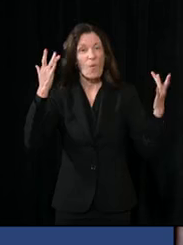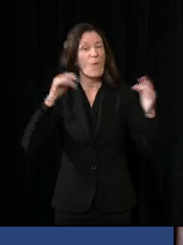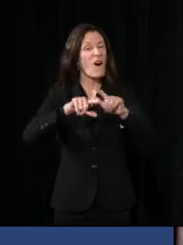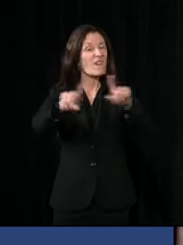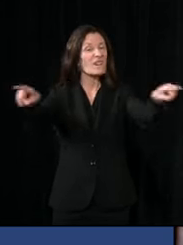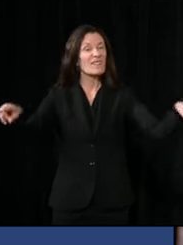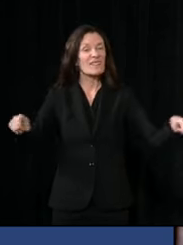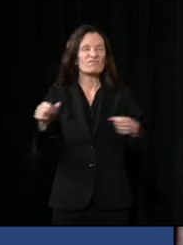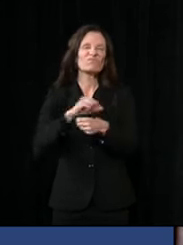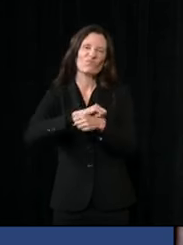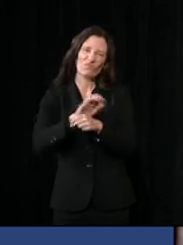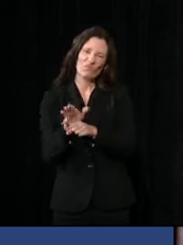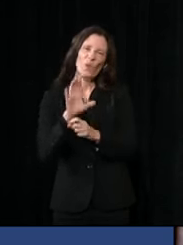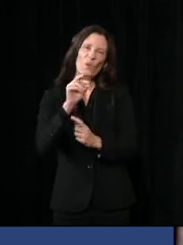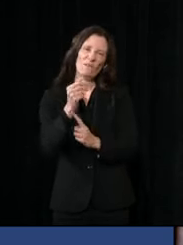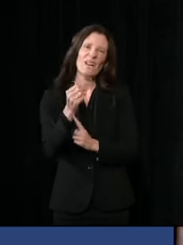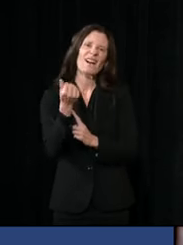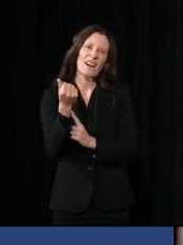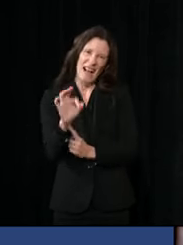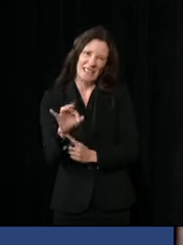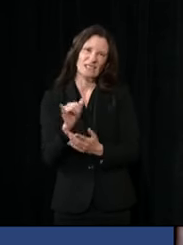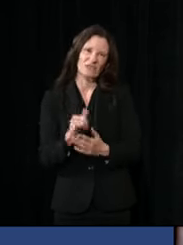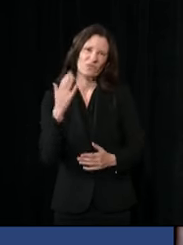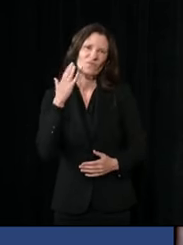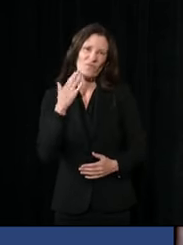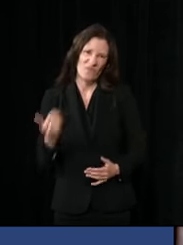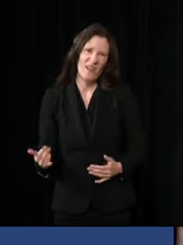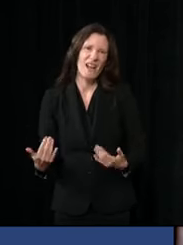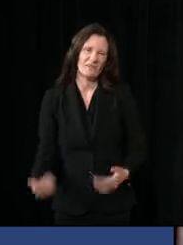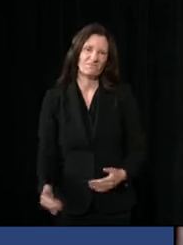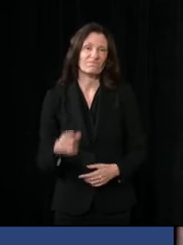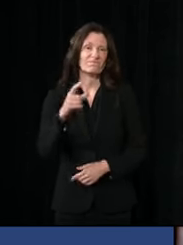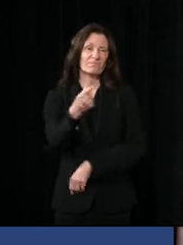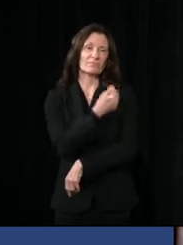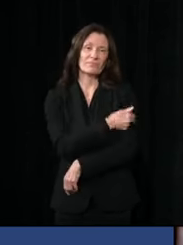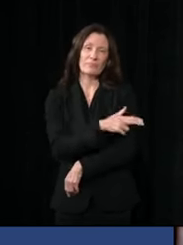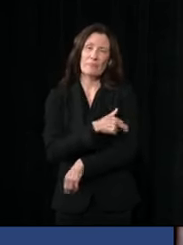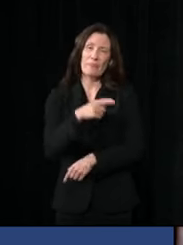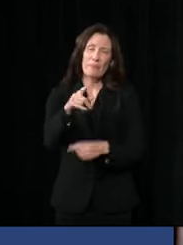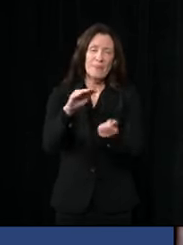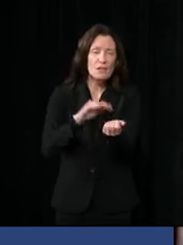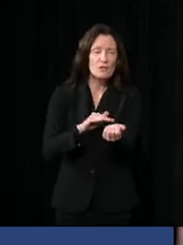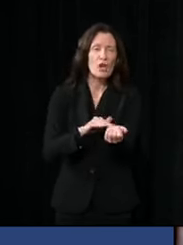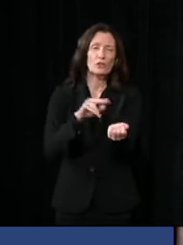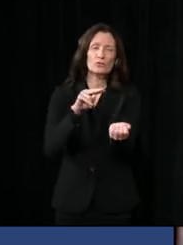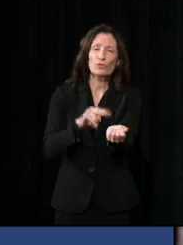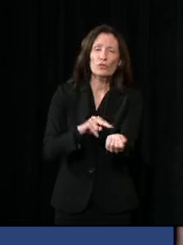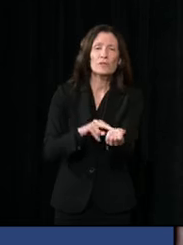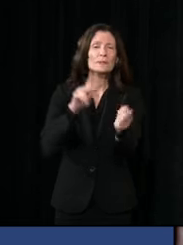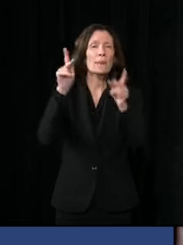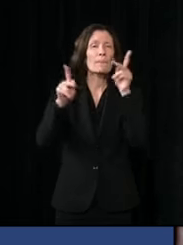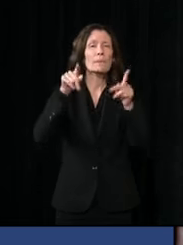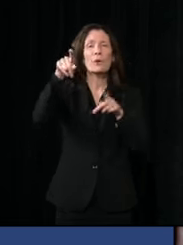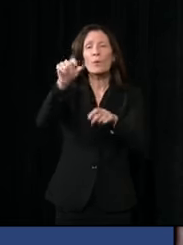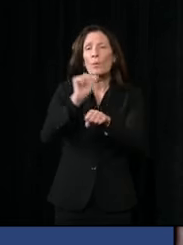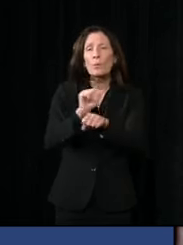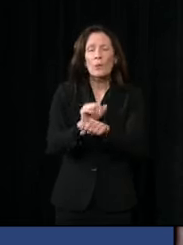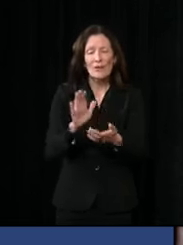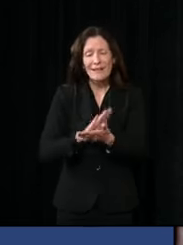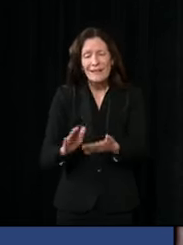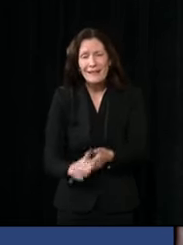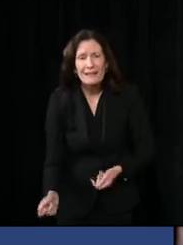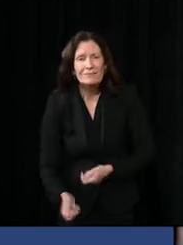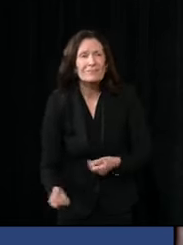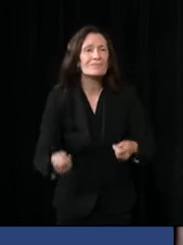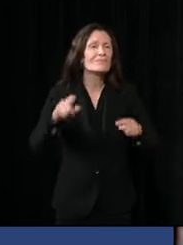our healthcare workers have been heroes. From the nurses, to the janitors, to the doctors, to the thousands of support